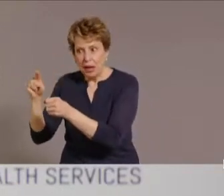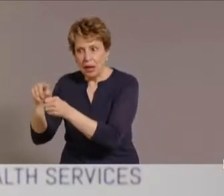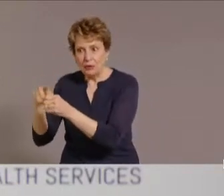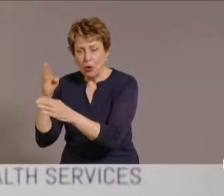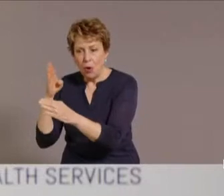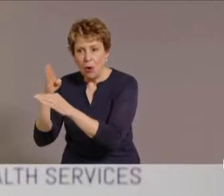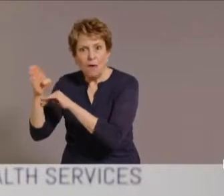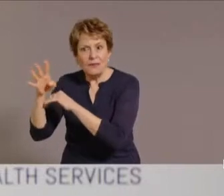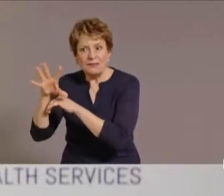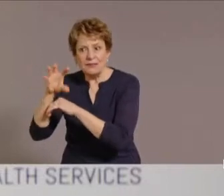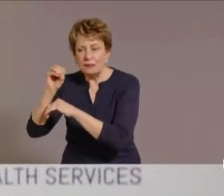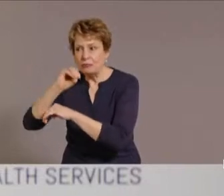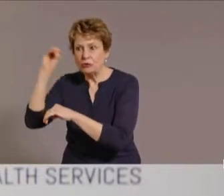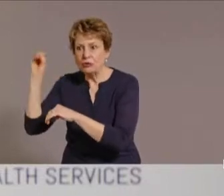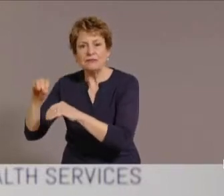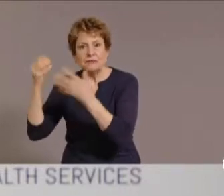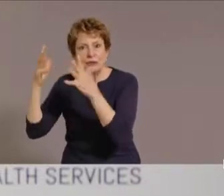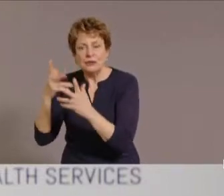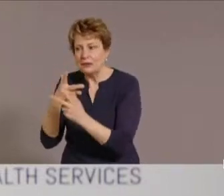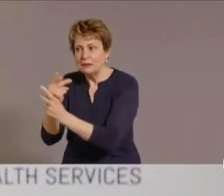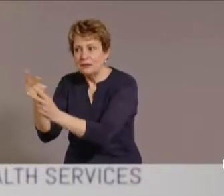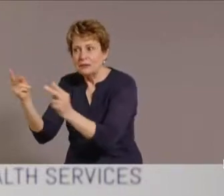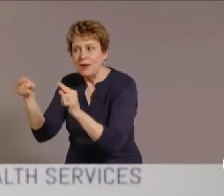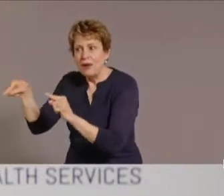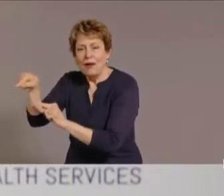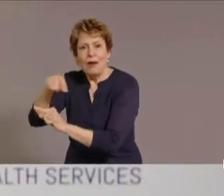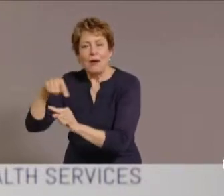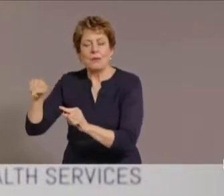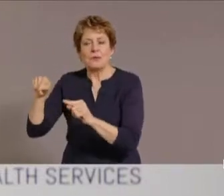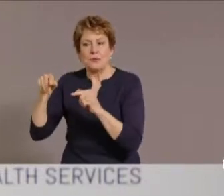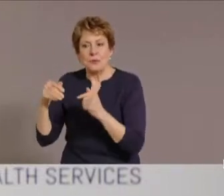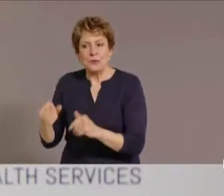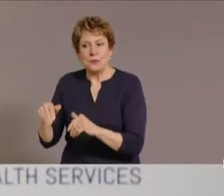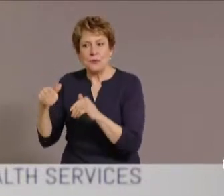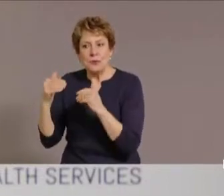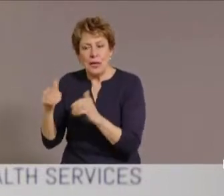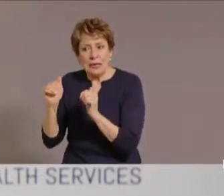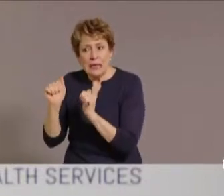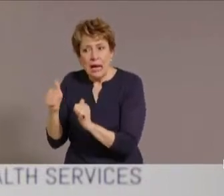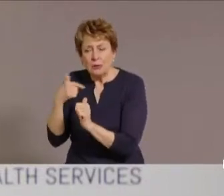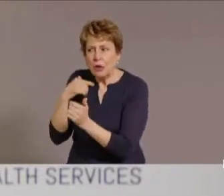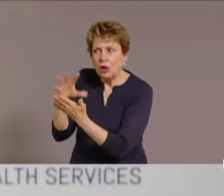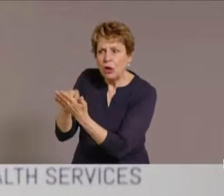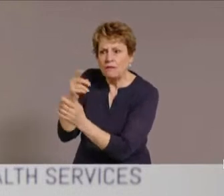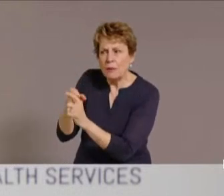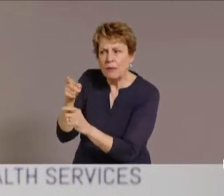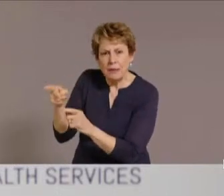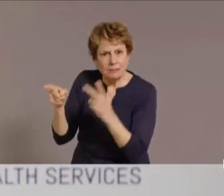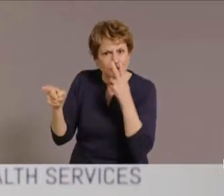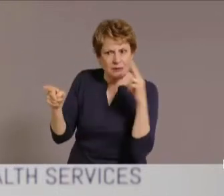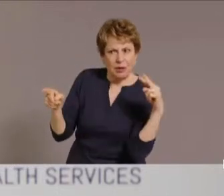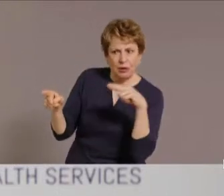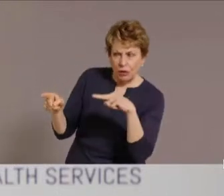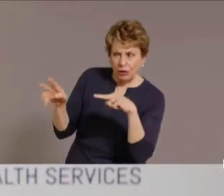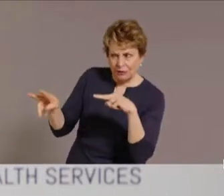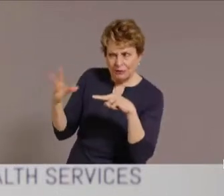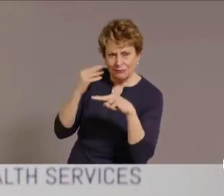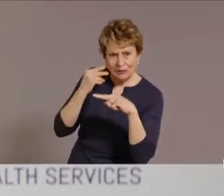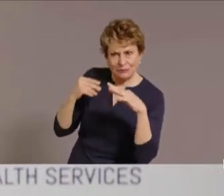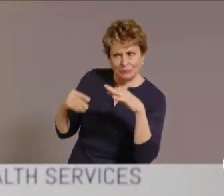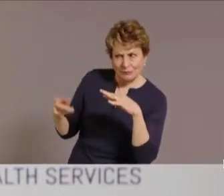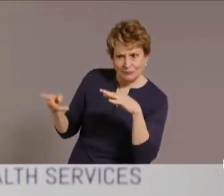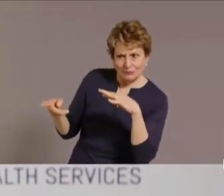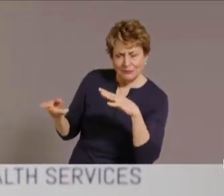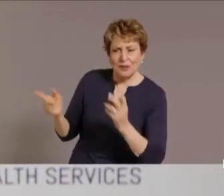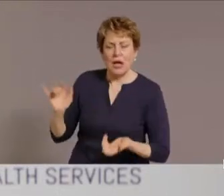fully vaccinated. Are there lessons that we can learn from them? And when, you kind